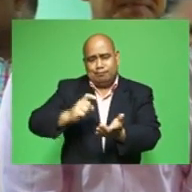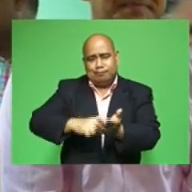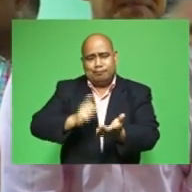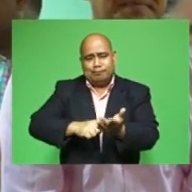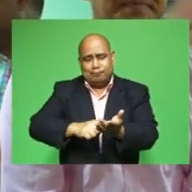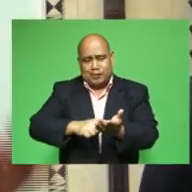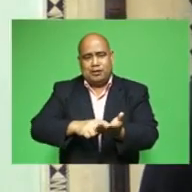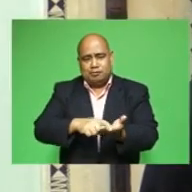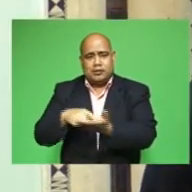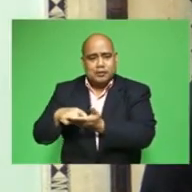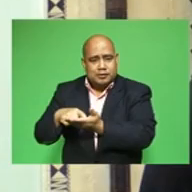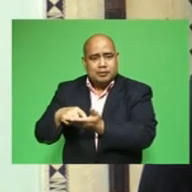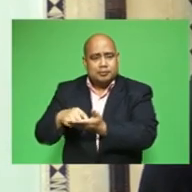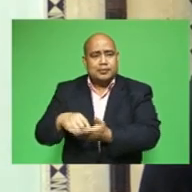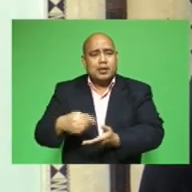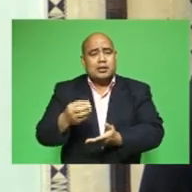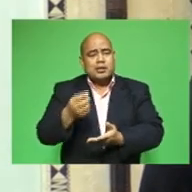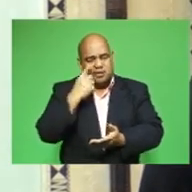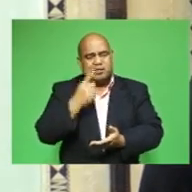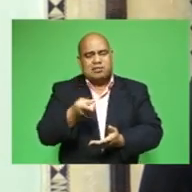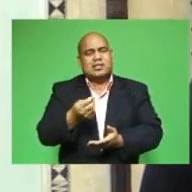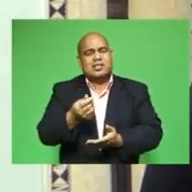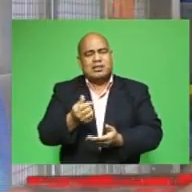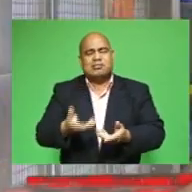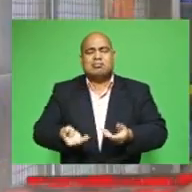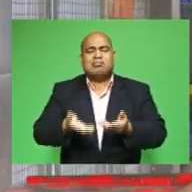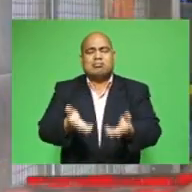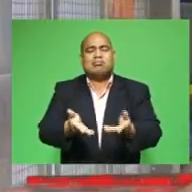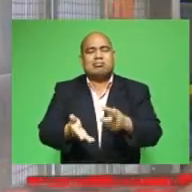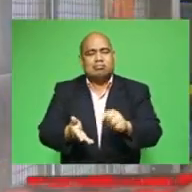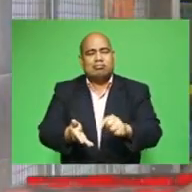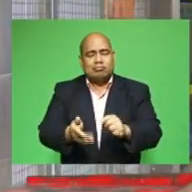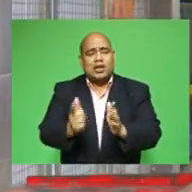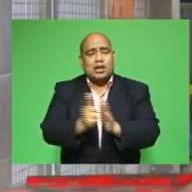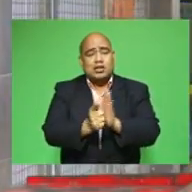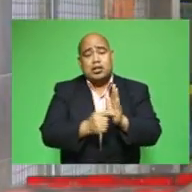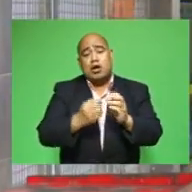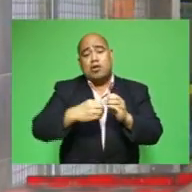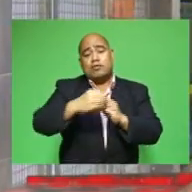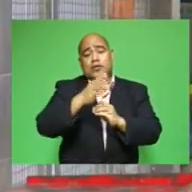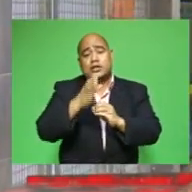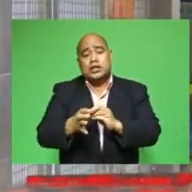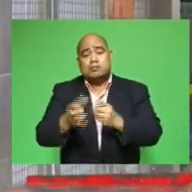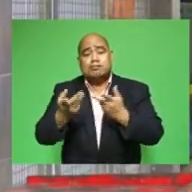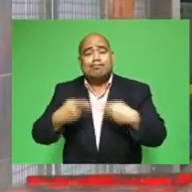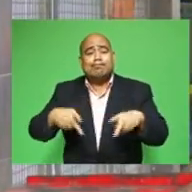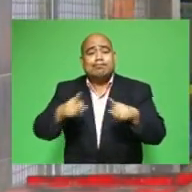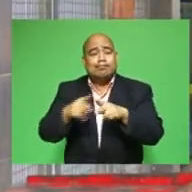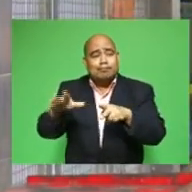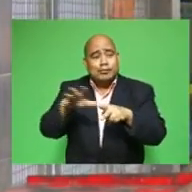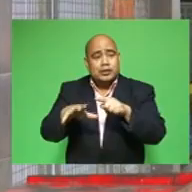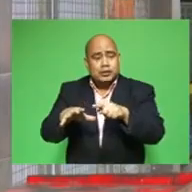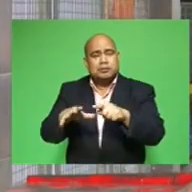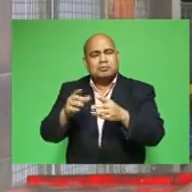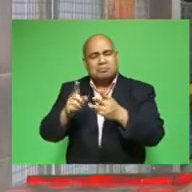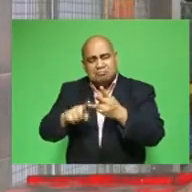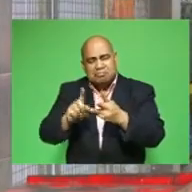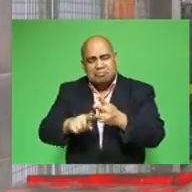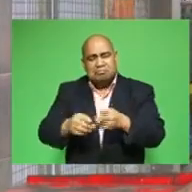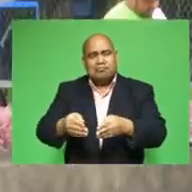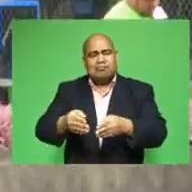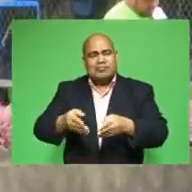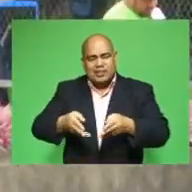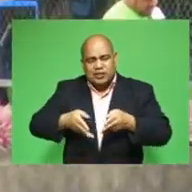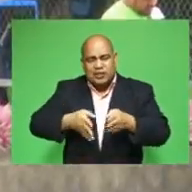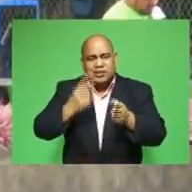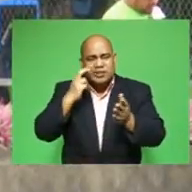easier, application forms will be available at legal aid offices, provincial and district offices, and the births, deaths and marriage